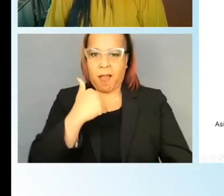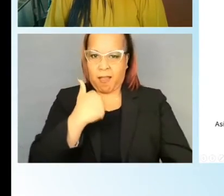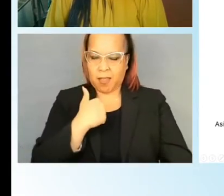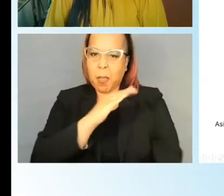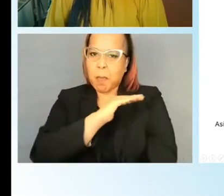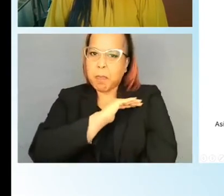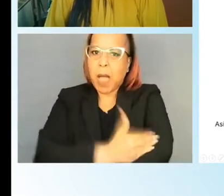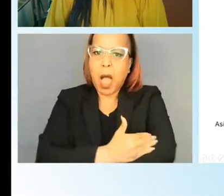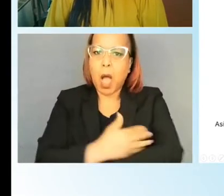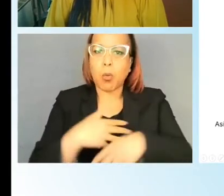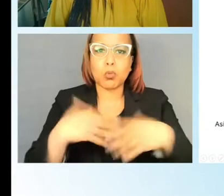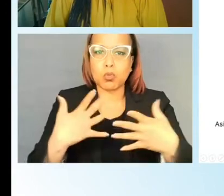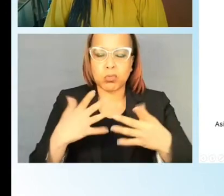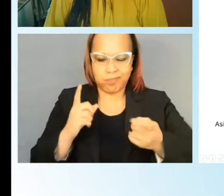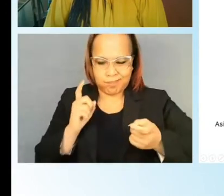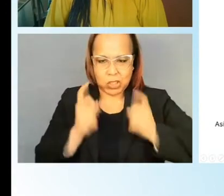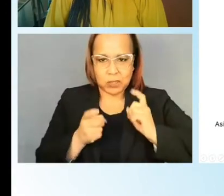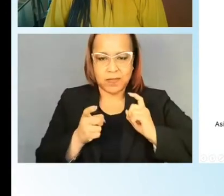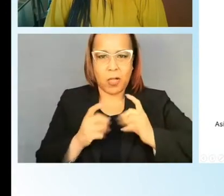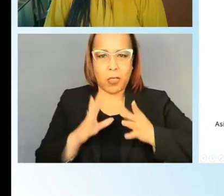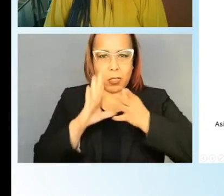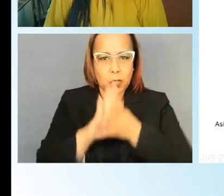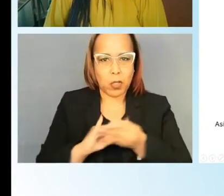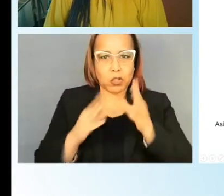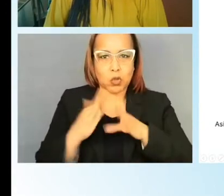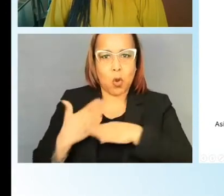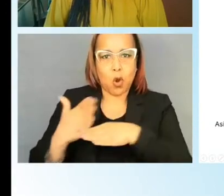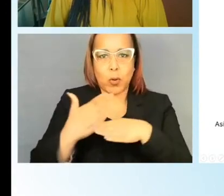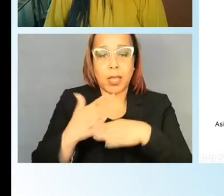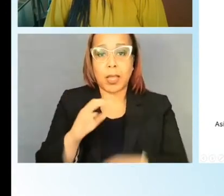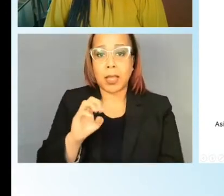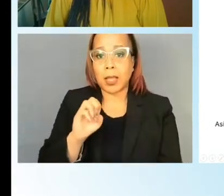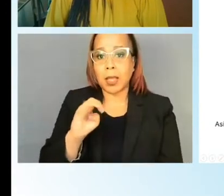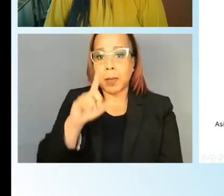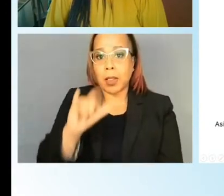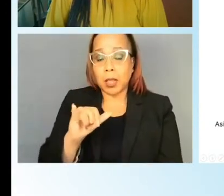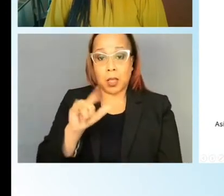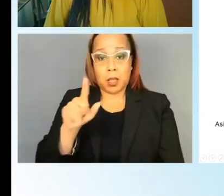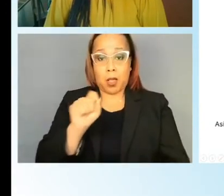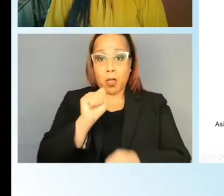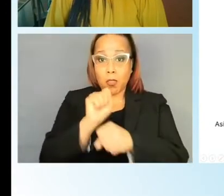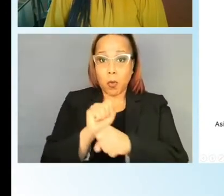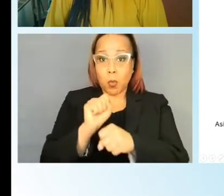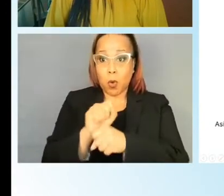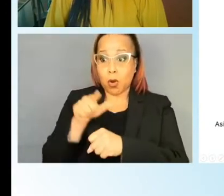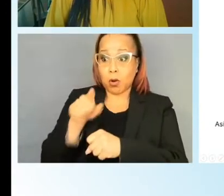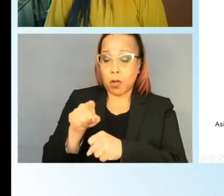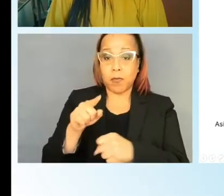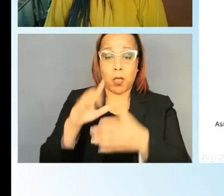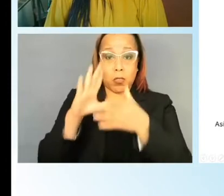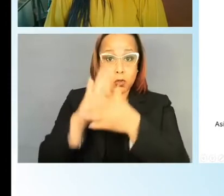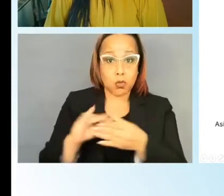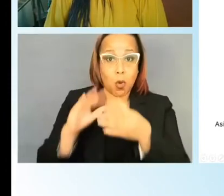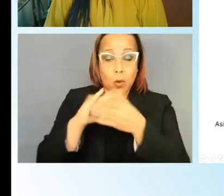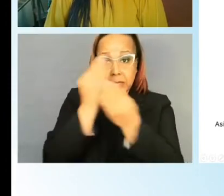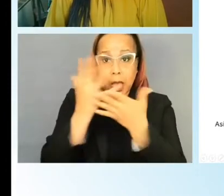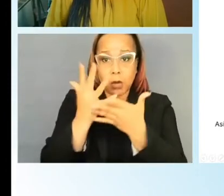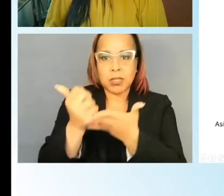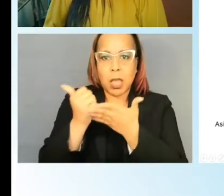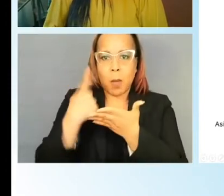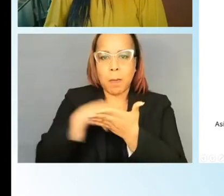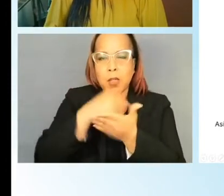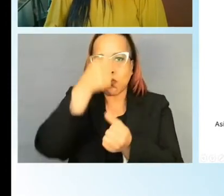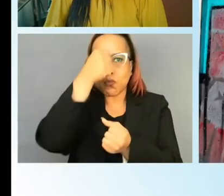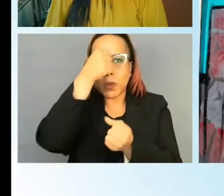has the power to shift the story. And Emily, the work of the storyteller is to help us remember what makes